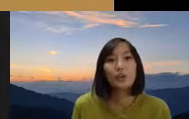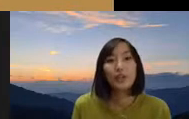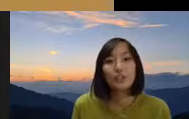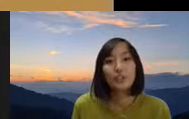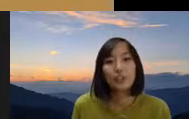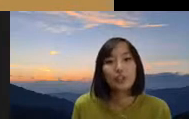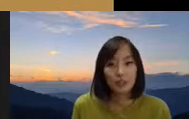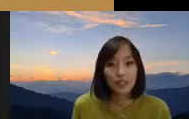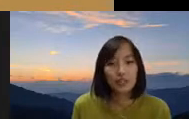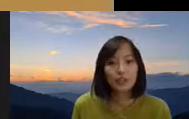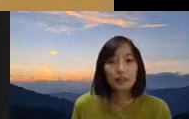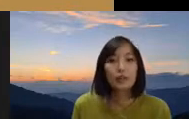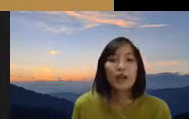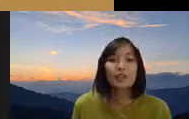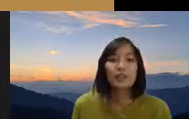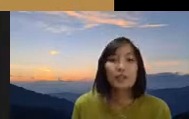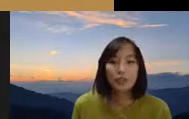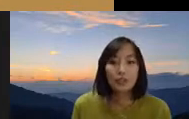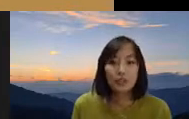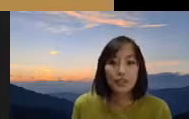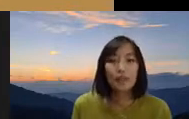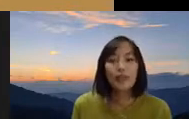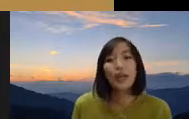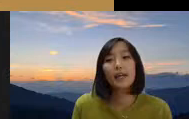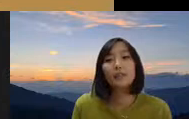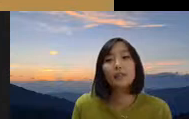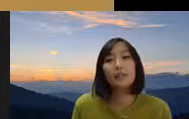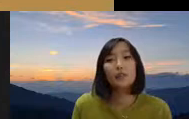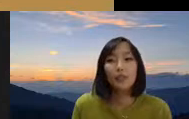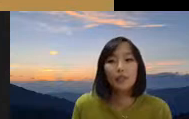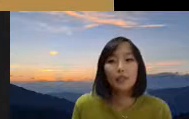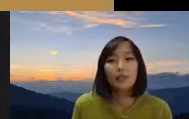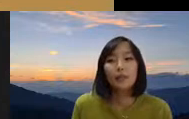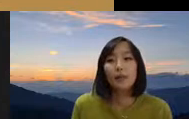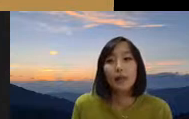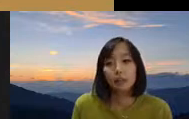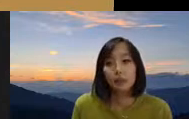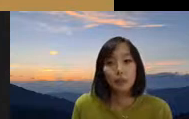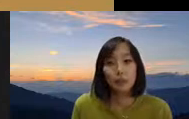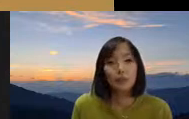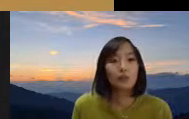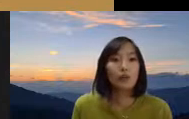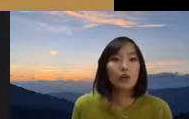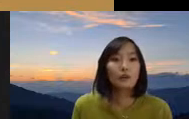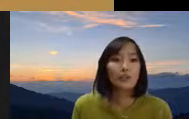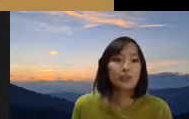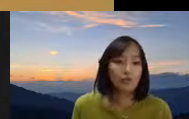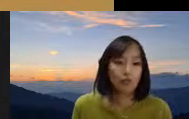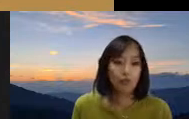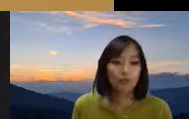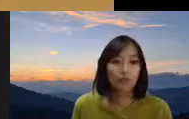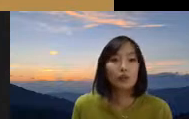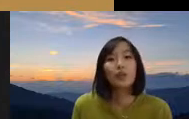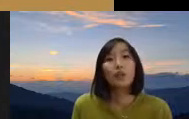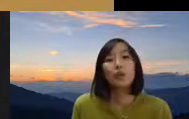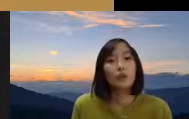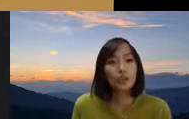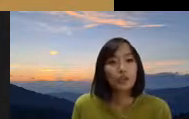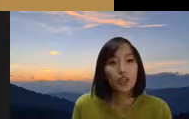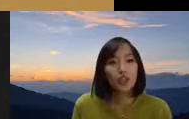accessibility on the UNSTG website under Resources tab and the Knowledge Management Portal for Business